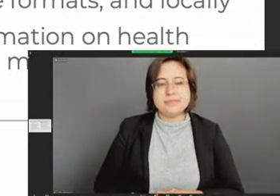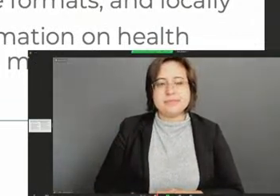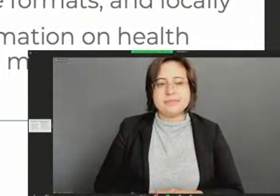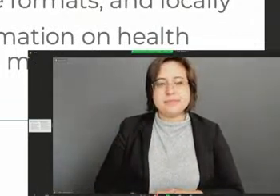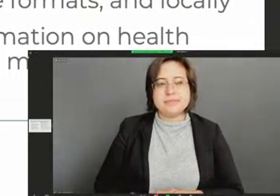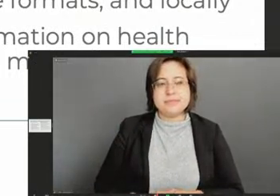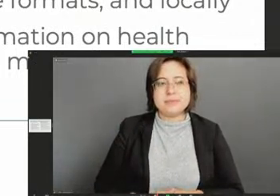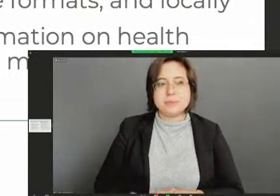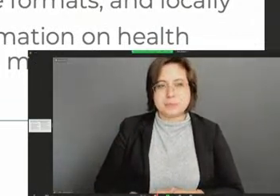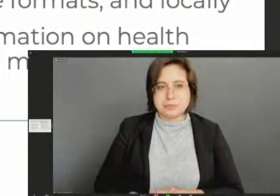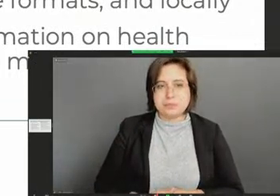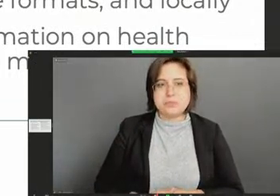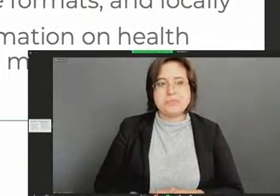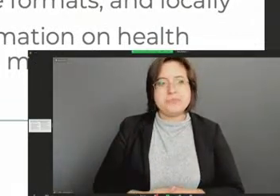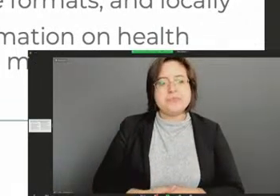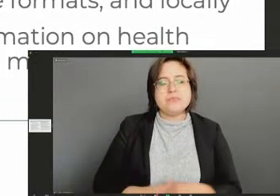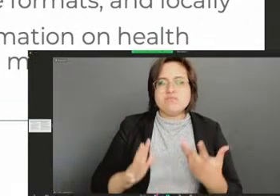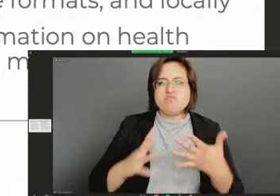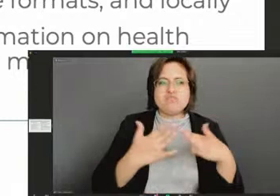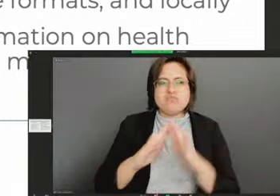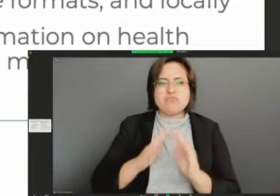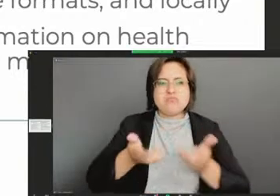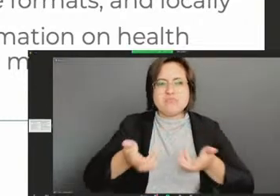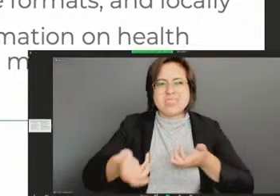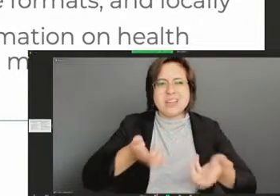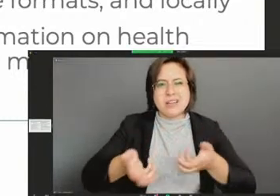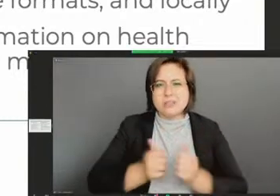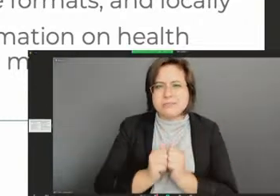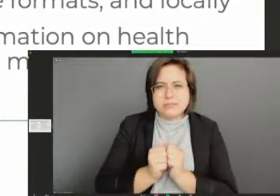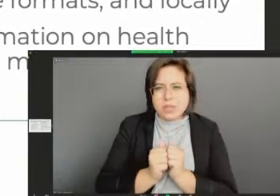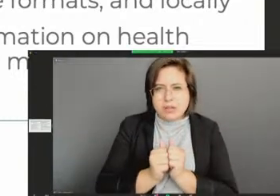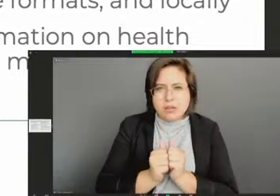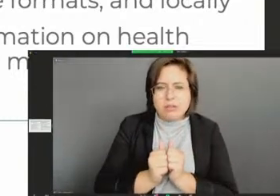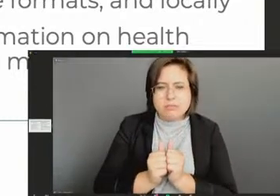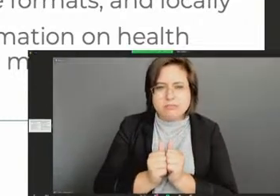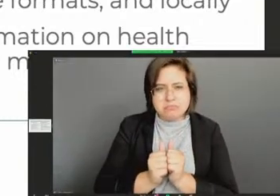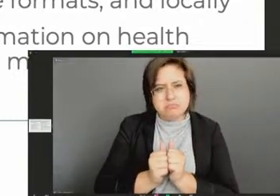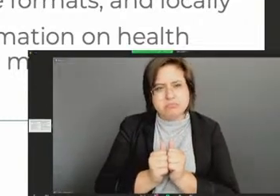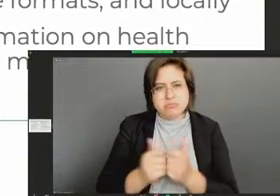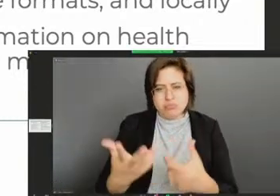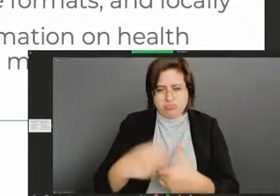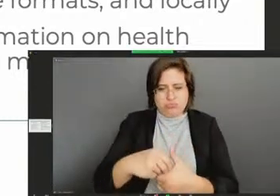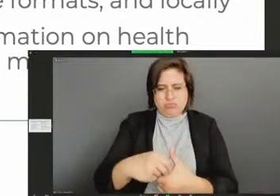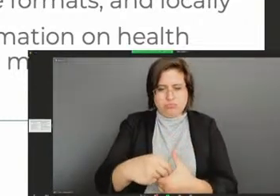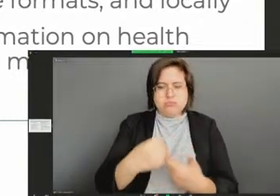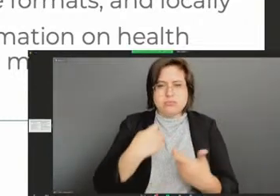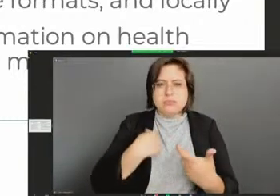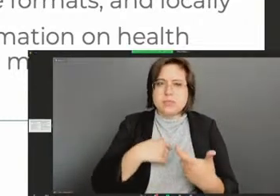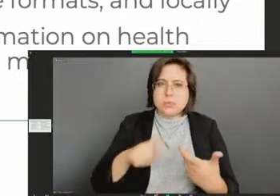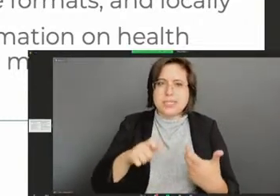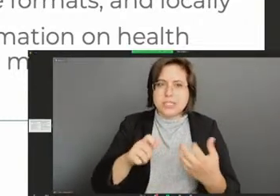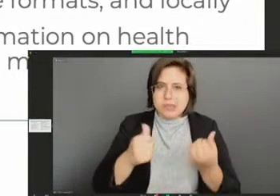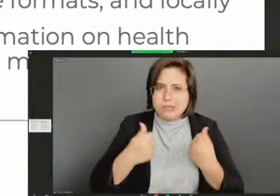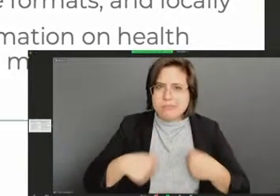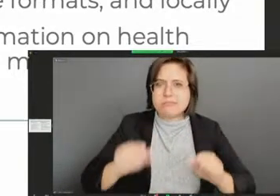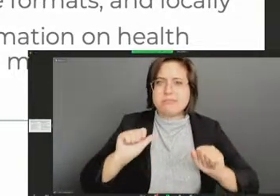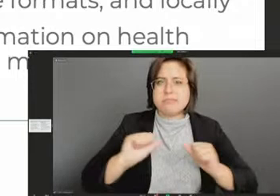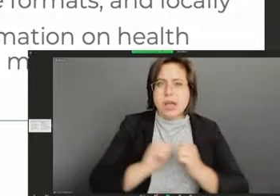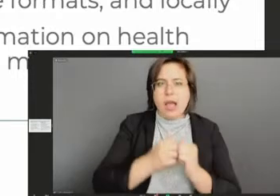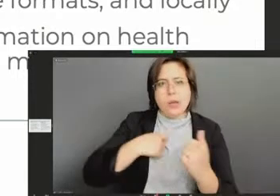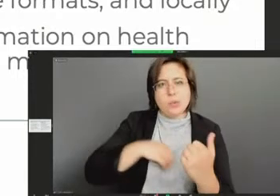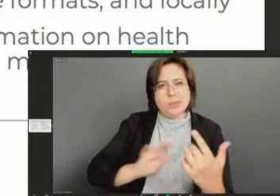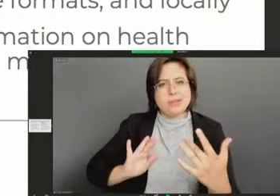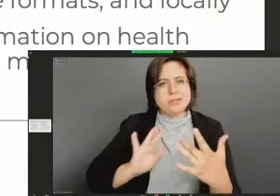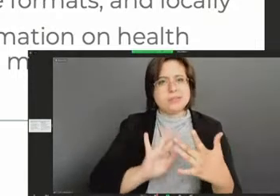how do we engage the communities? Because of the need to be intentional in how we reach out